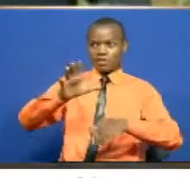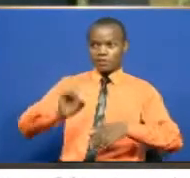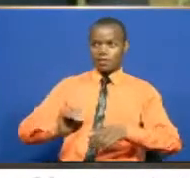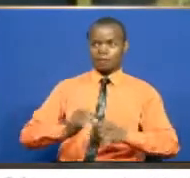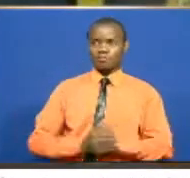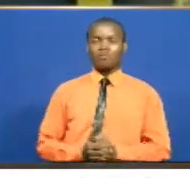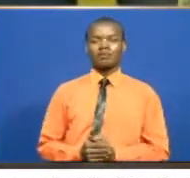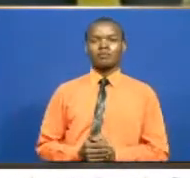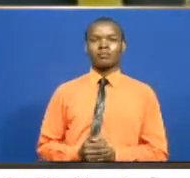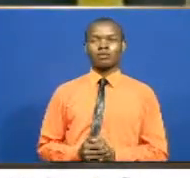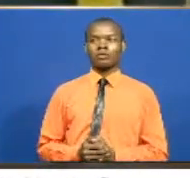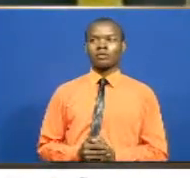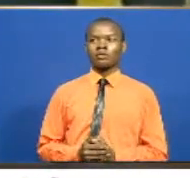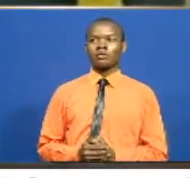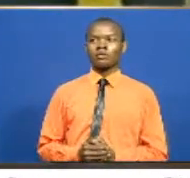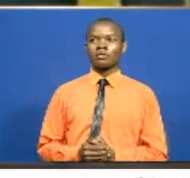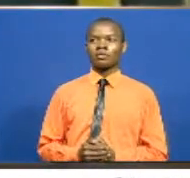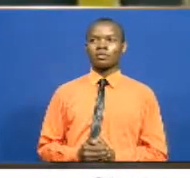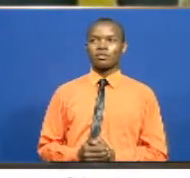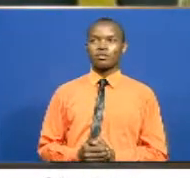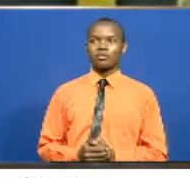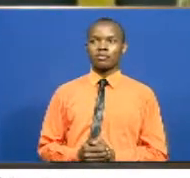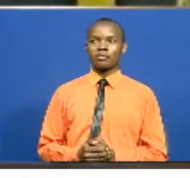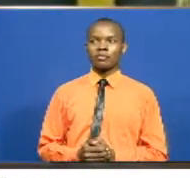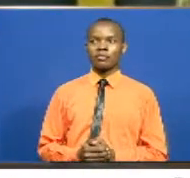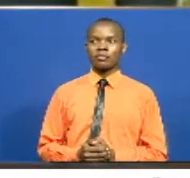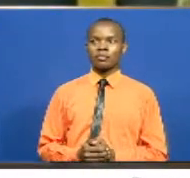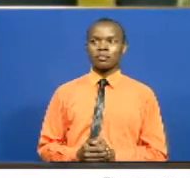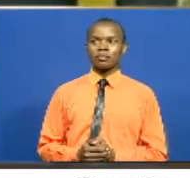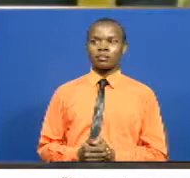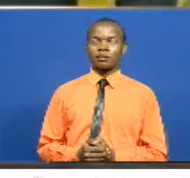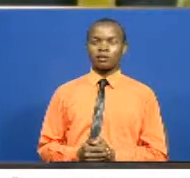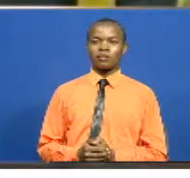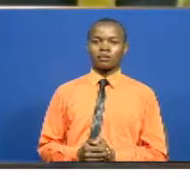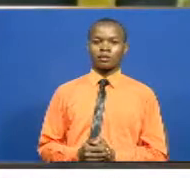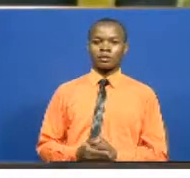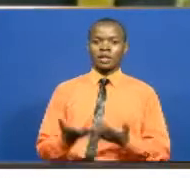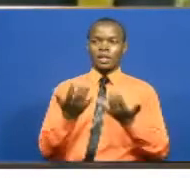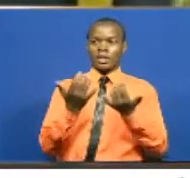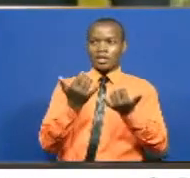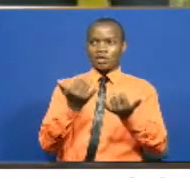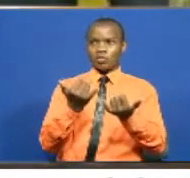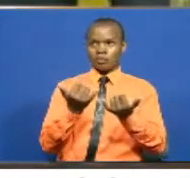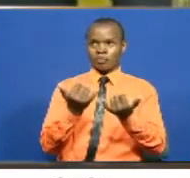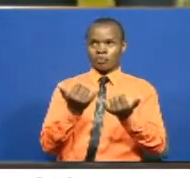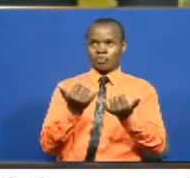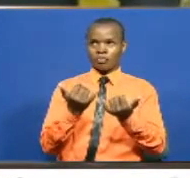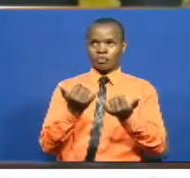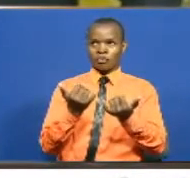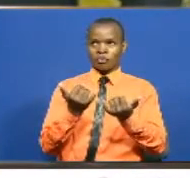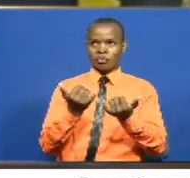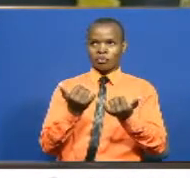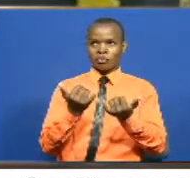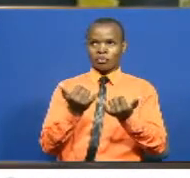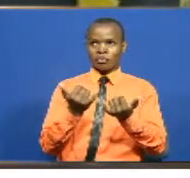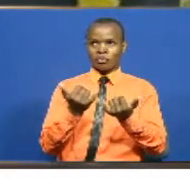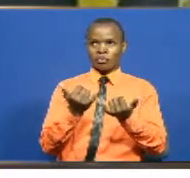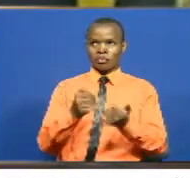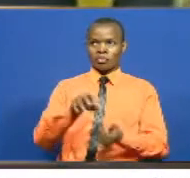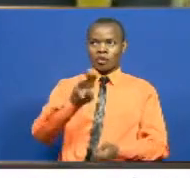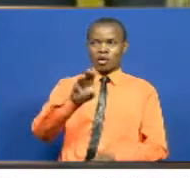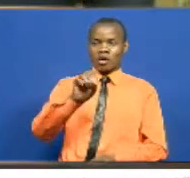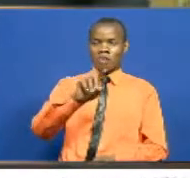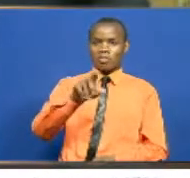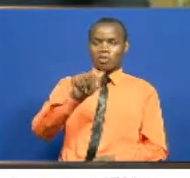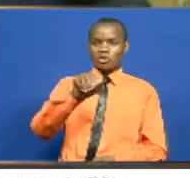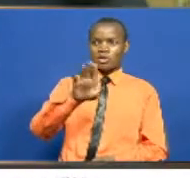qualifiers. And Joao, let me get straight onto the point to do with this. Mozambique playing against